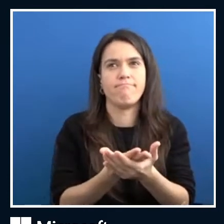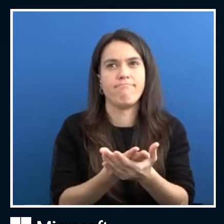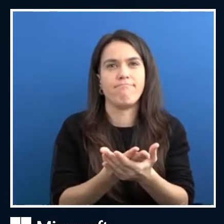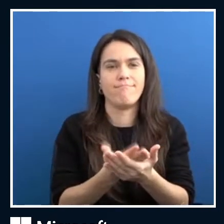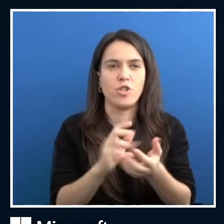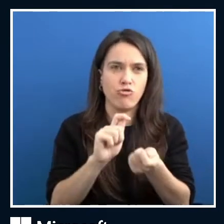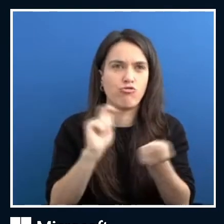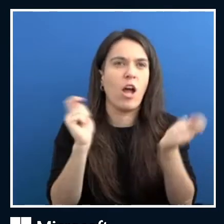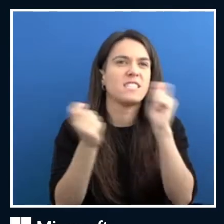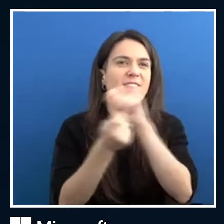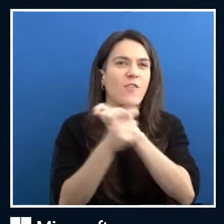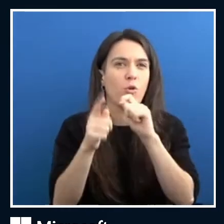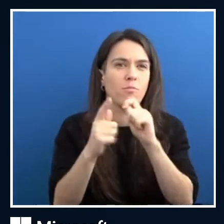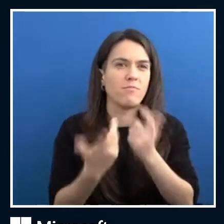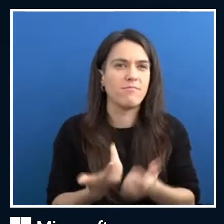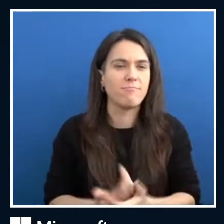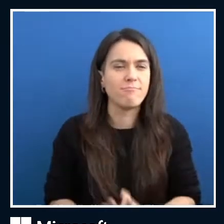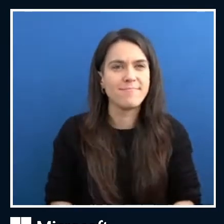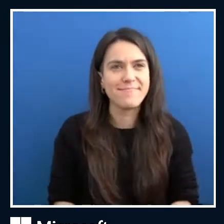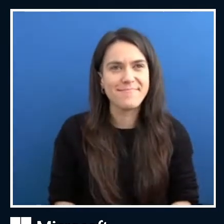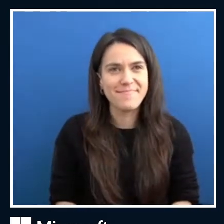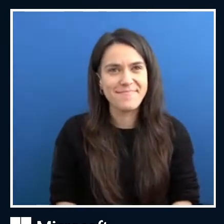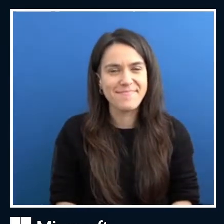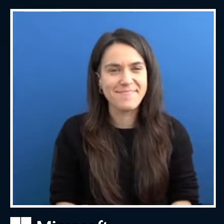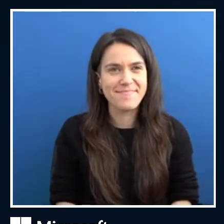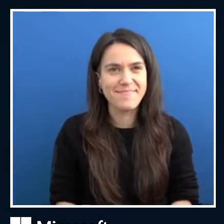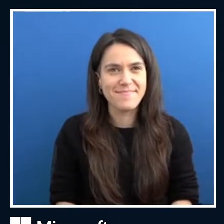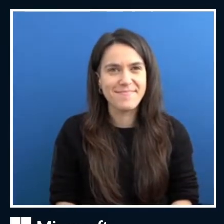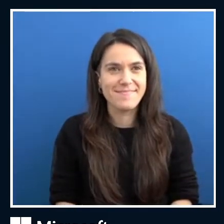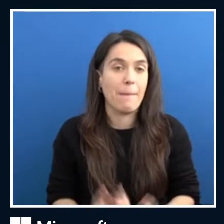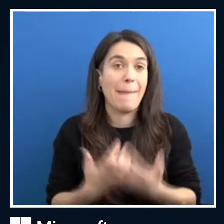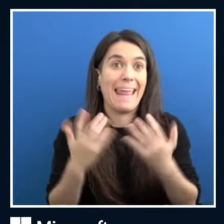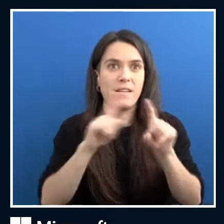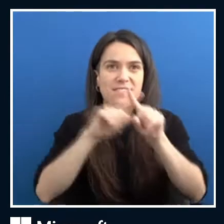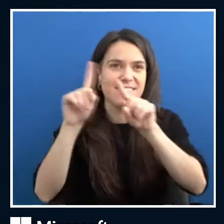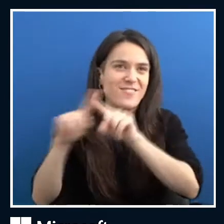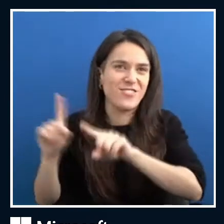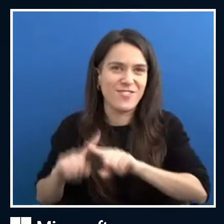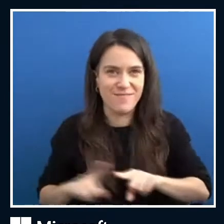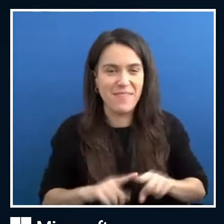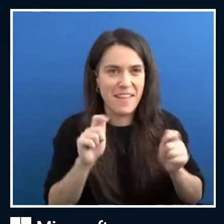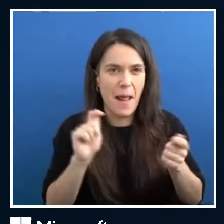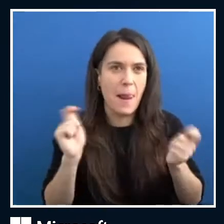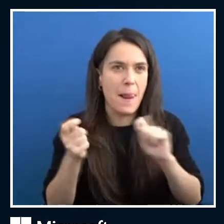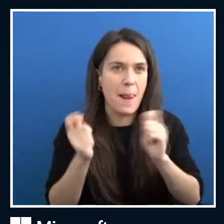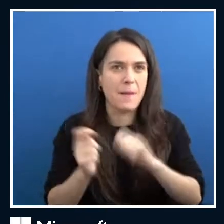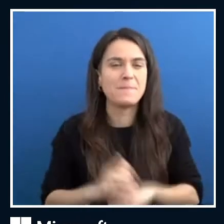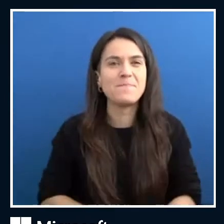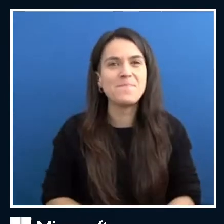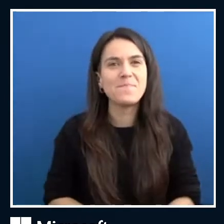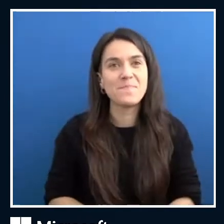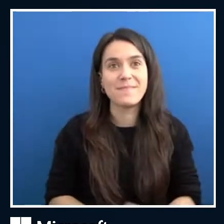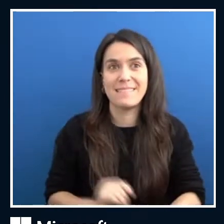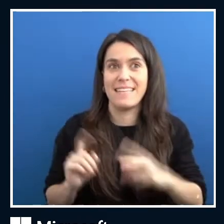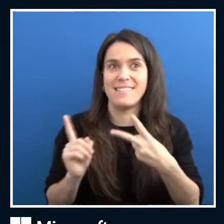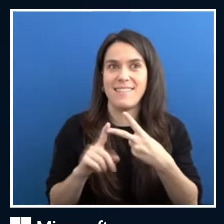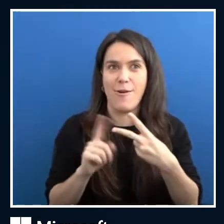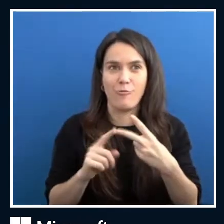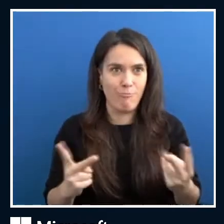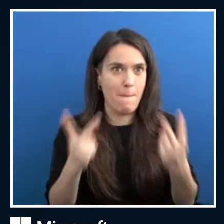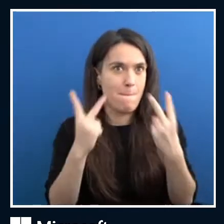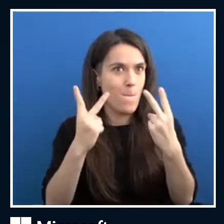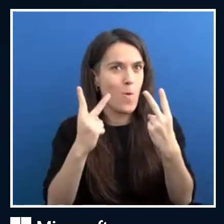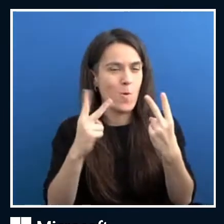of Lego. You can create many different things from it. Second important trend from the last year,